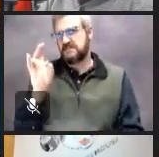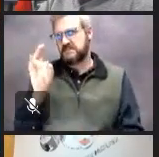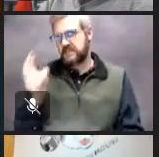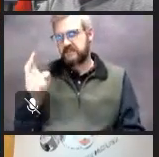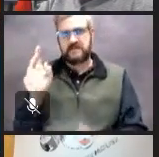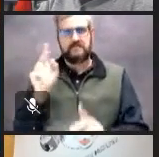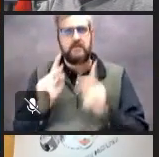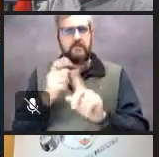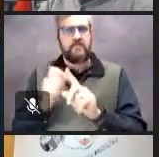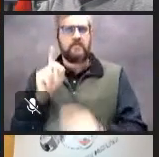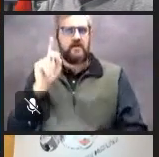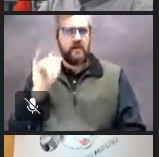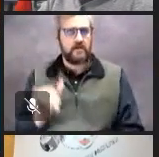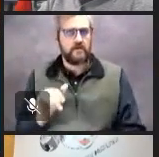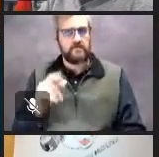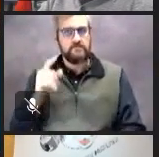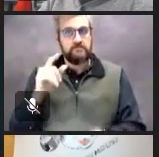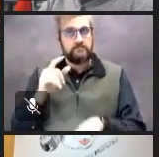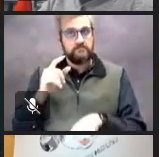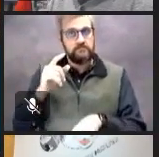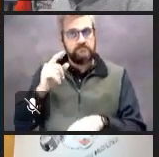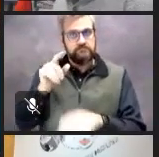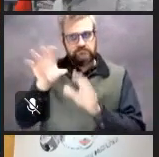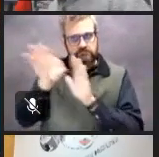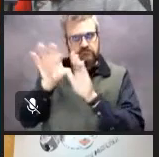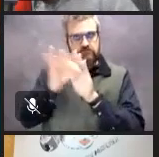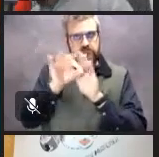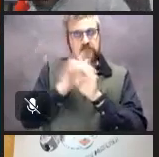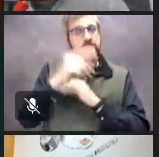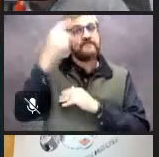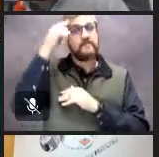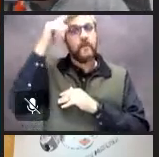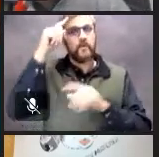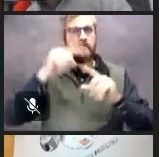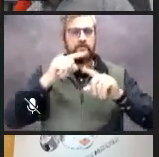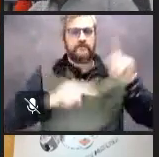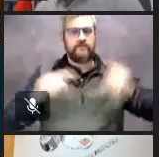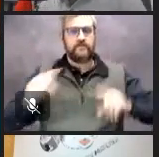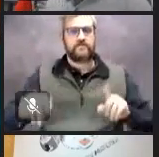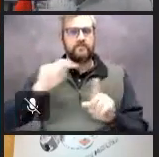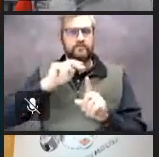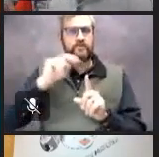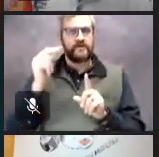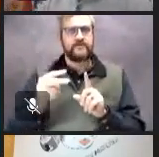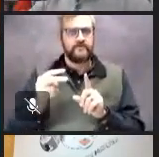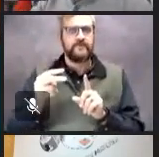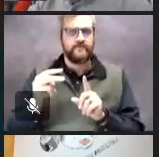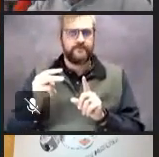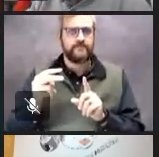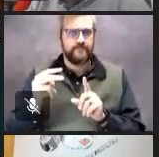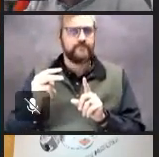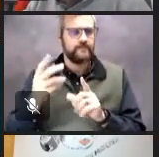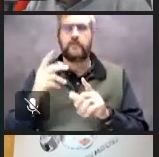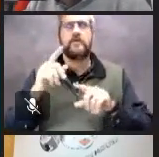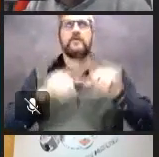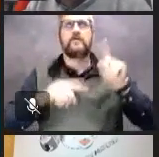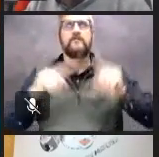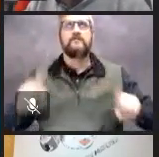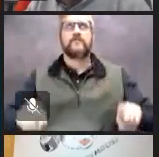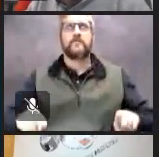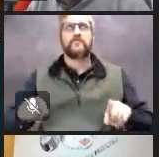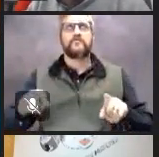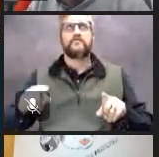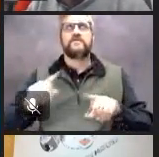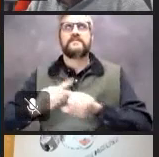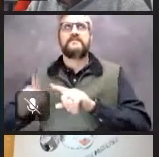Kentuckians that were intentionally chosen to have a diverse perspective of or diverse set of